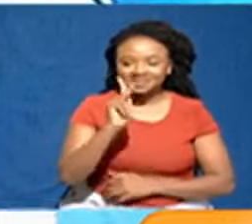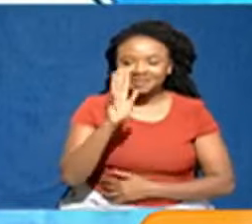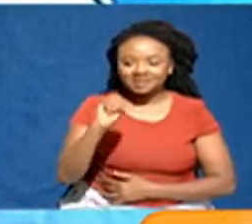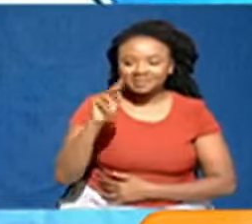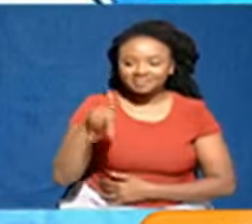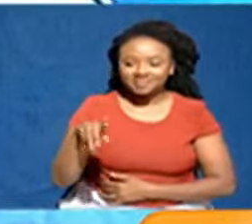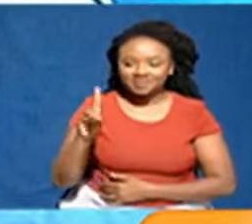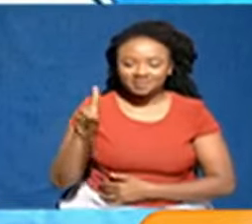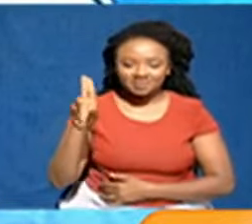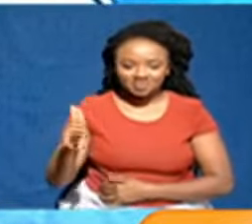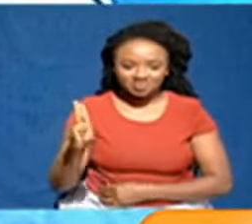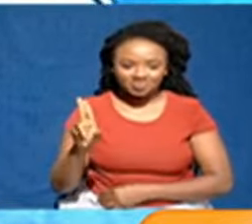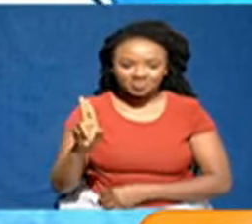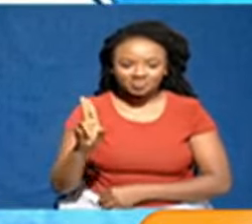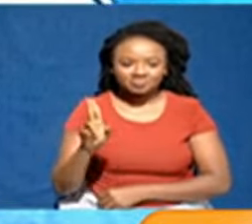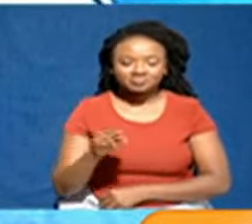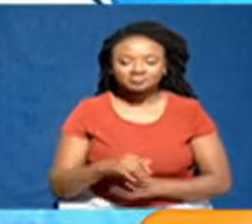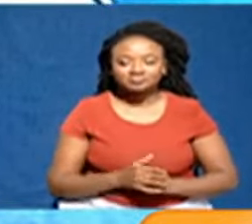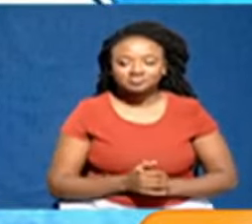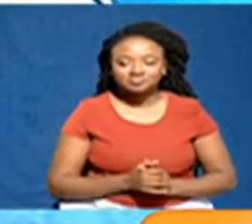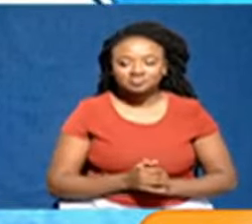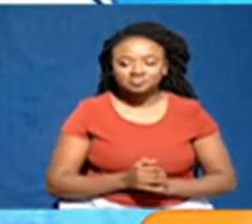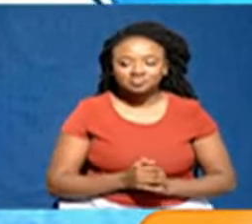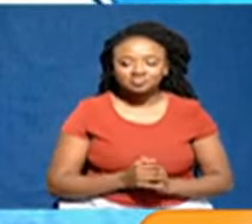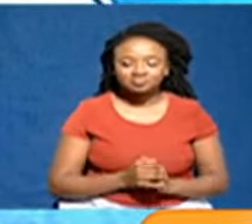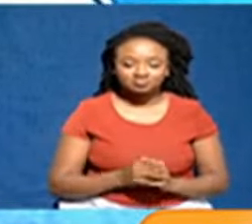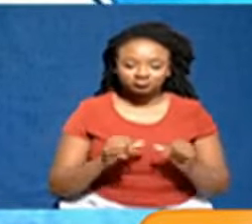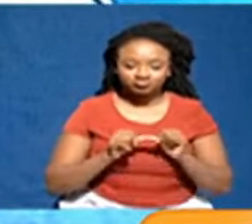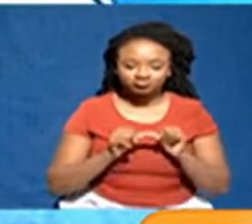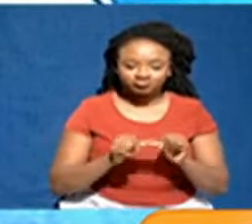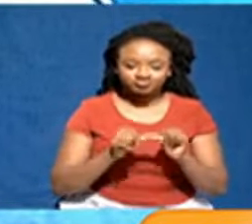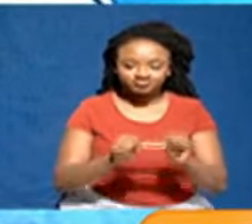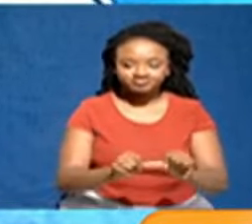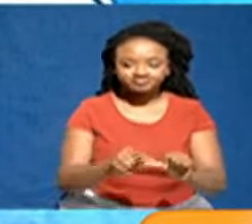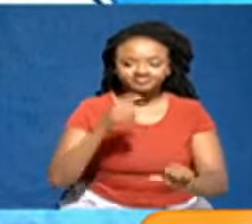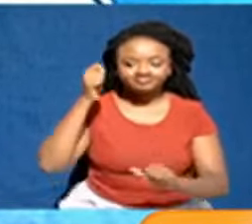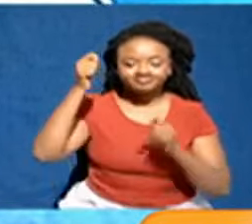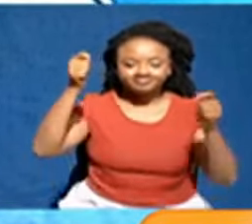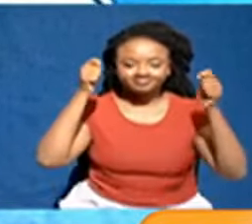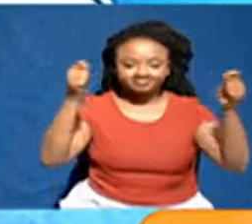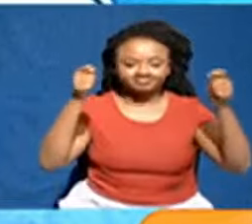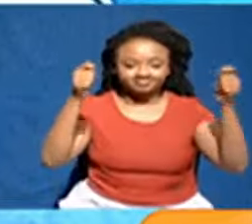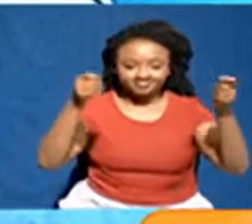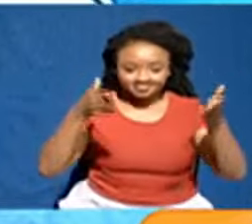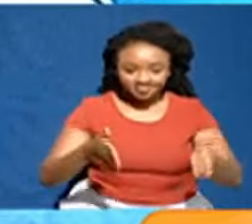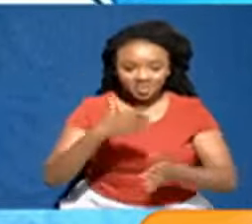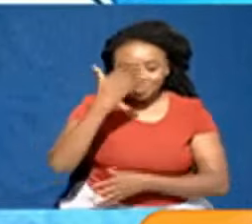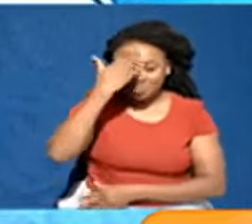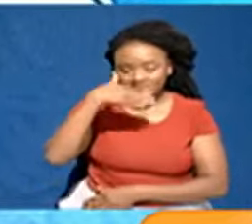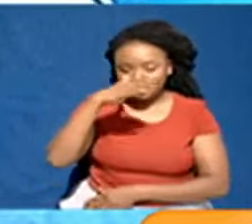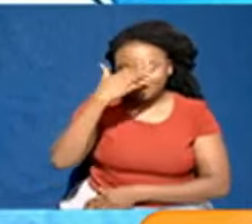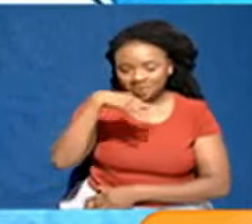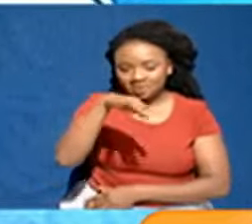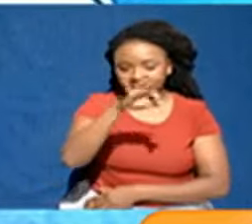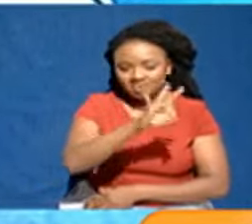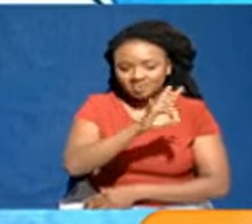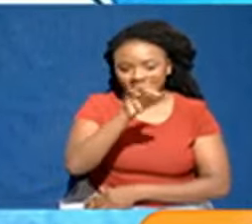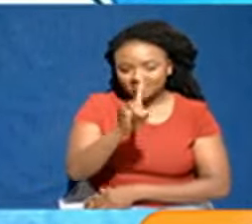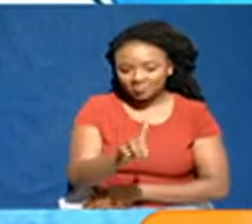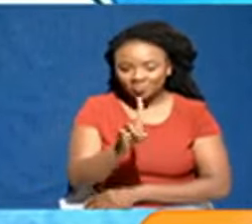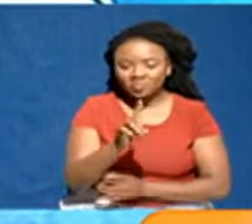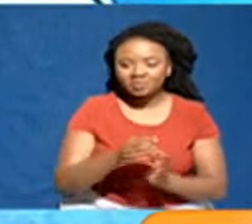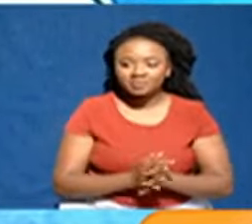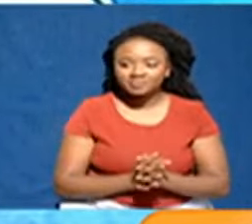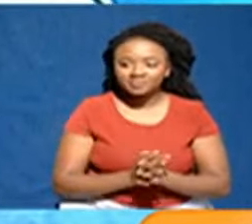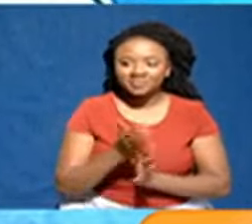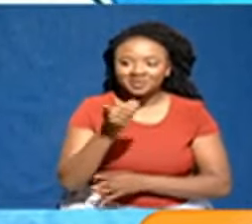Practitioners, Pharmacists and Dentists Union sustained its nationwide strike, which entered day 31, with doctors in Kiambu